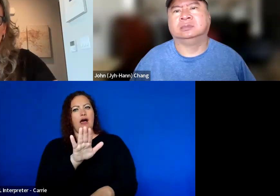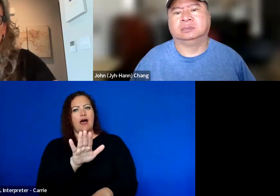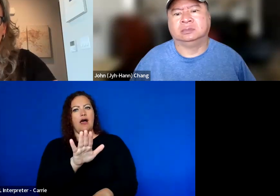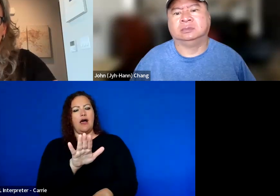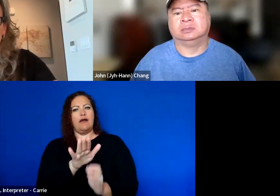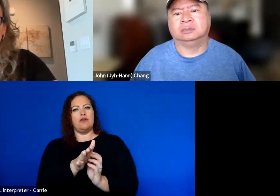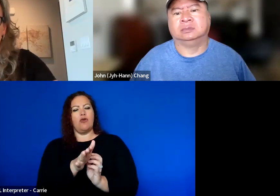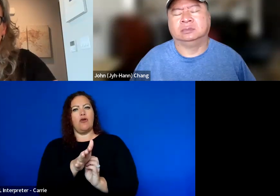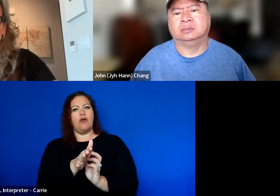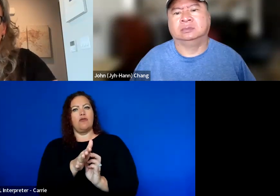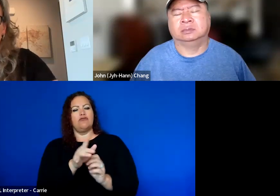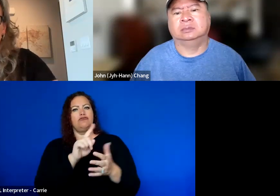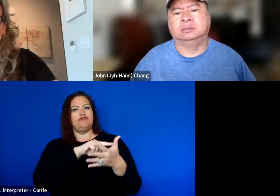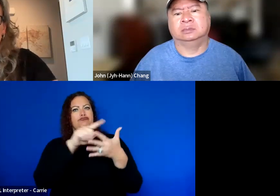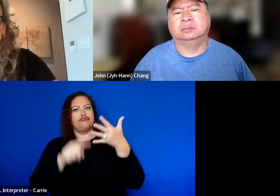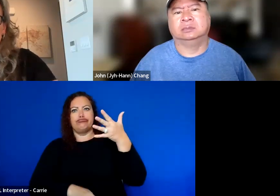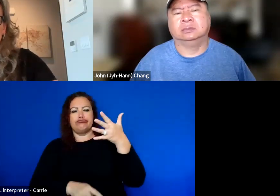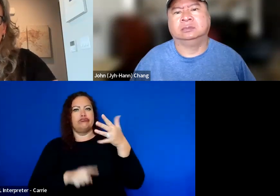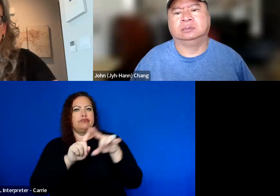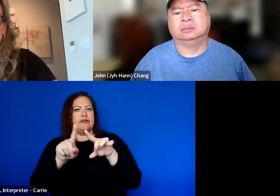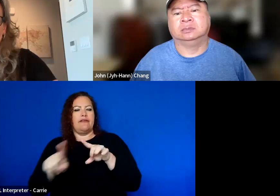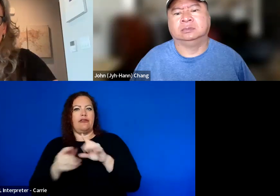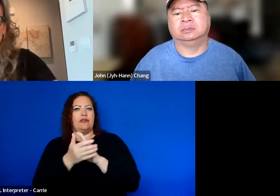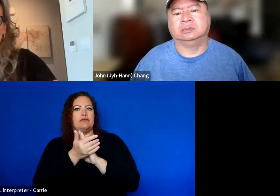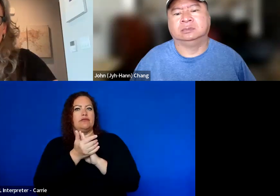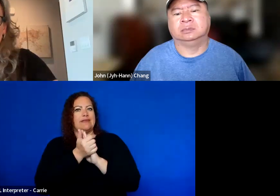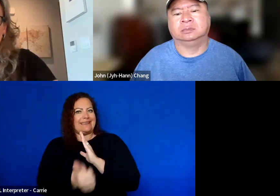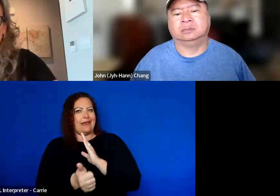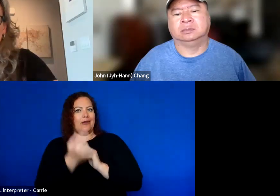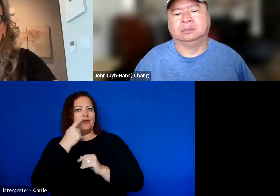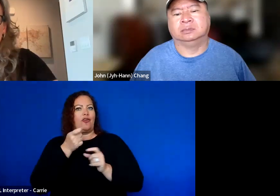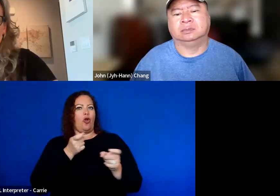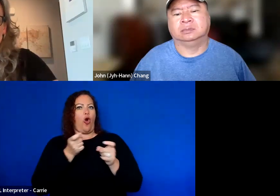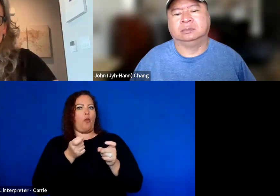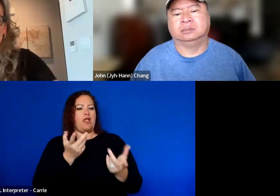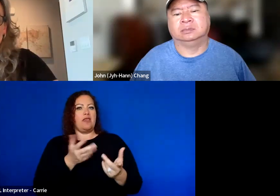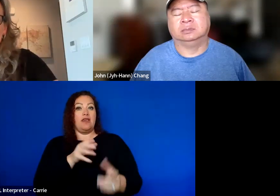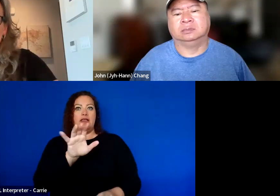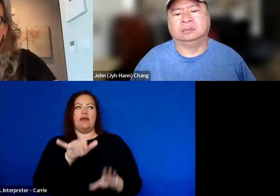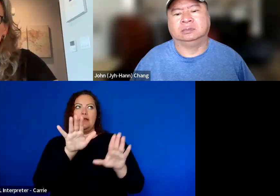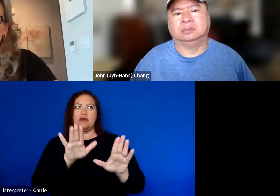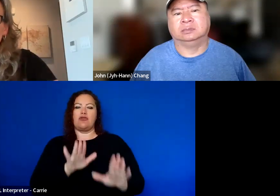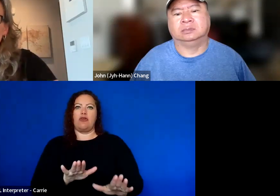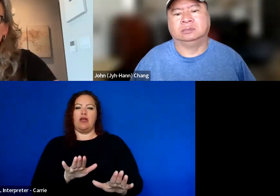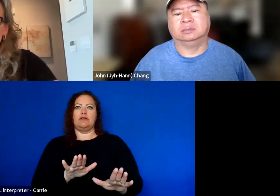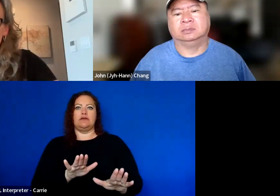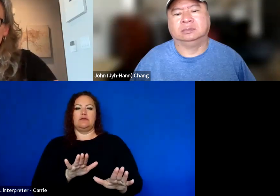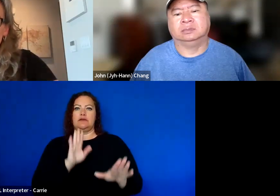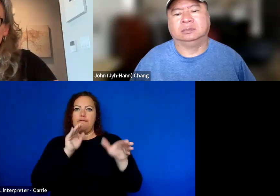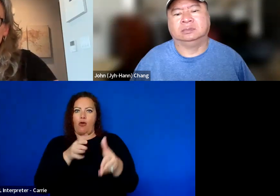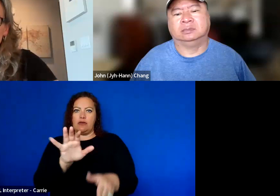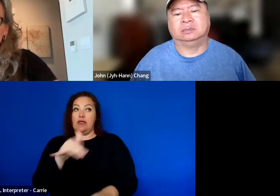armamentarium of coping skills is a great way to spend time, because life doesn't really